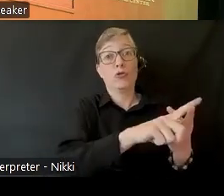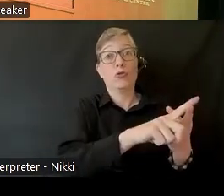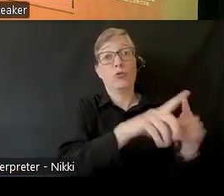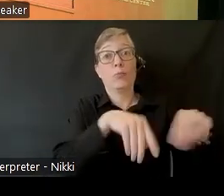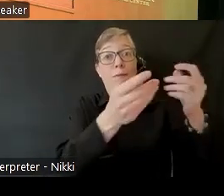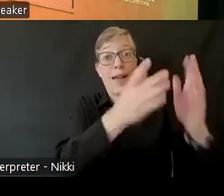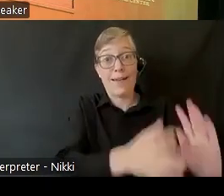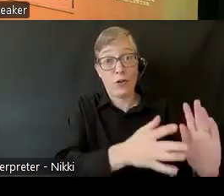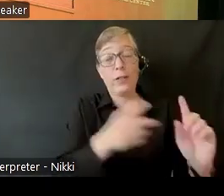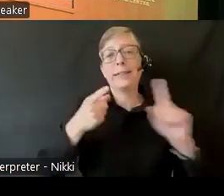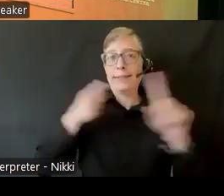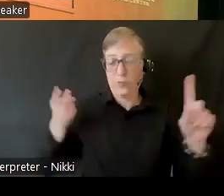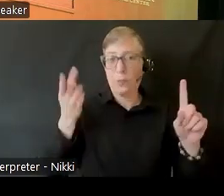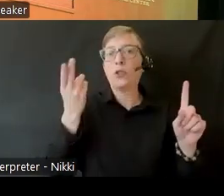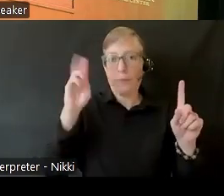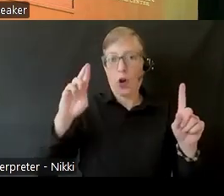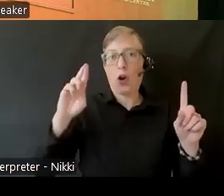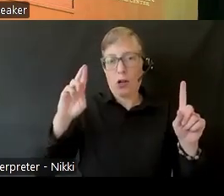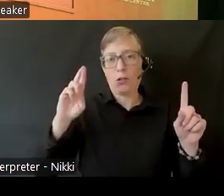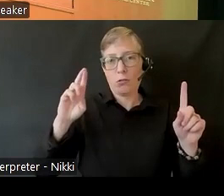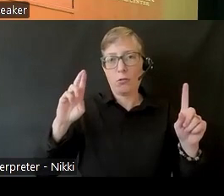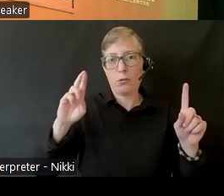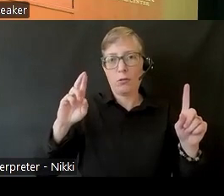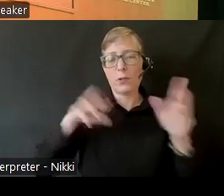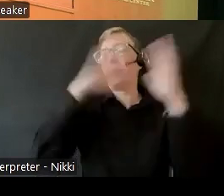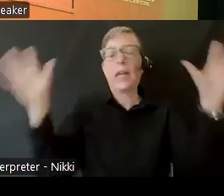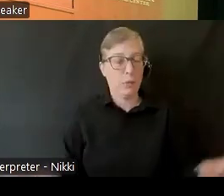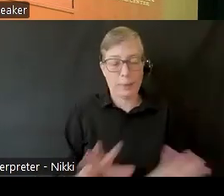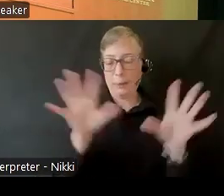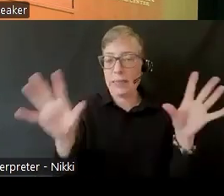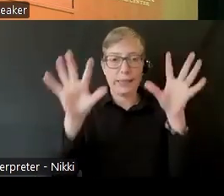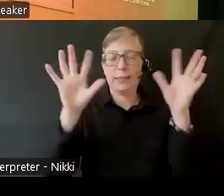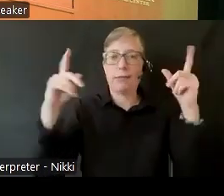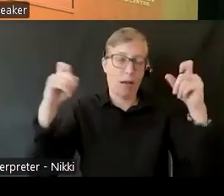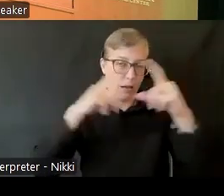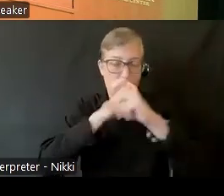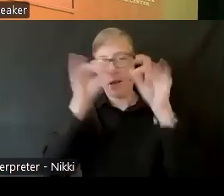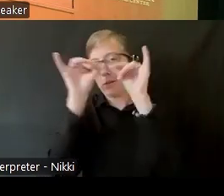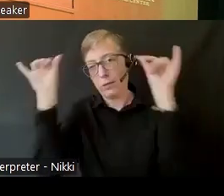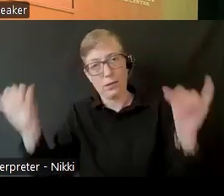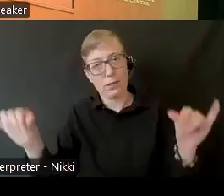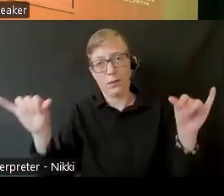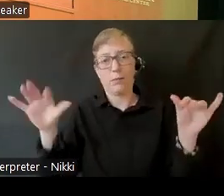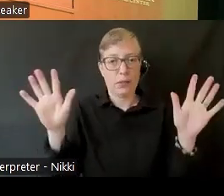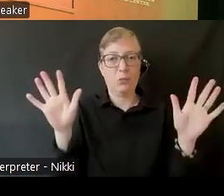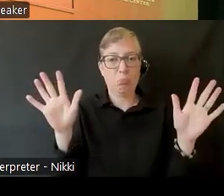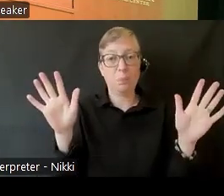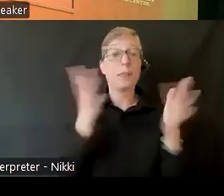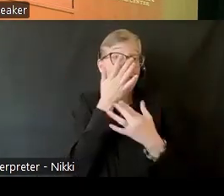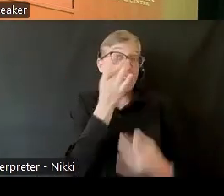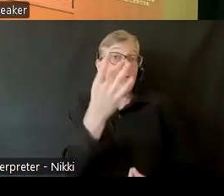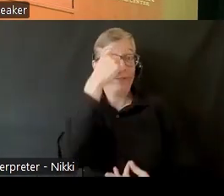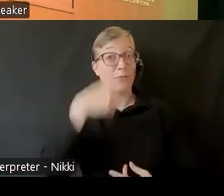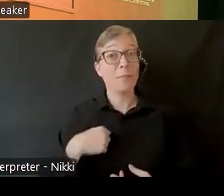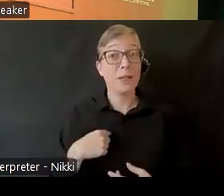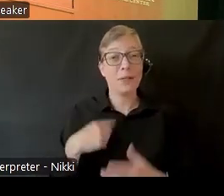pocket. So yeah, so it's a whole different system that really makes things really interesting for me, maybe not